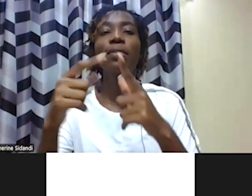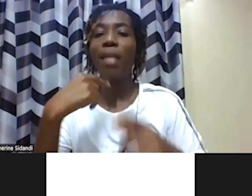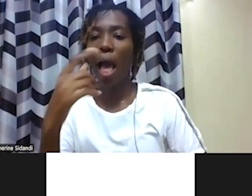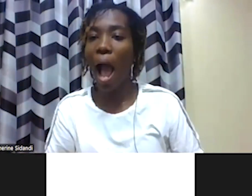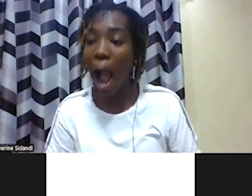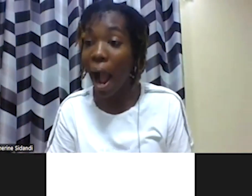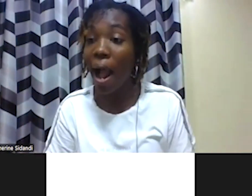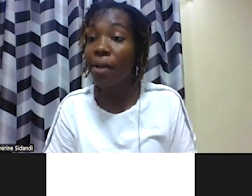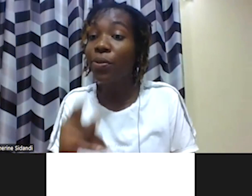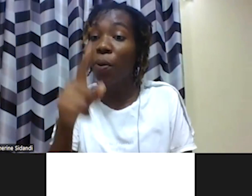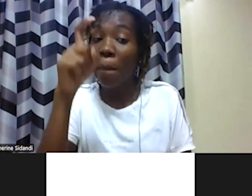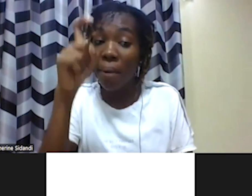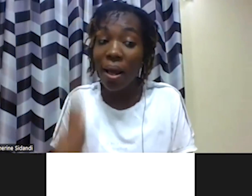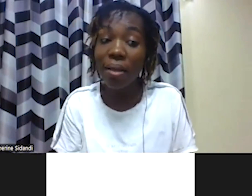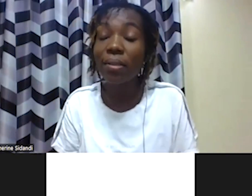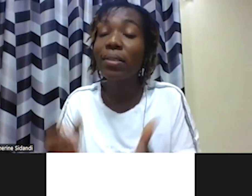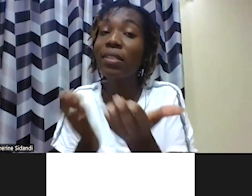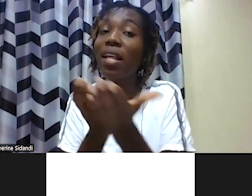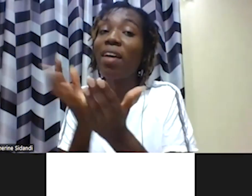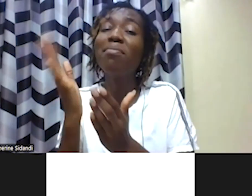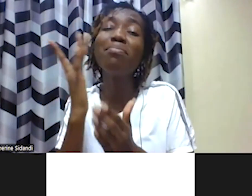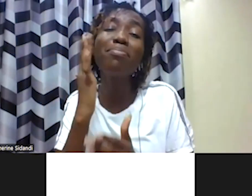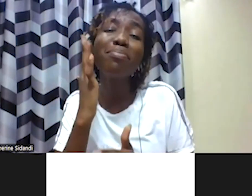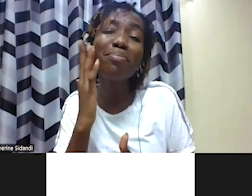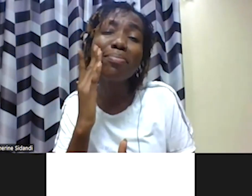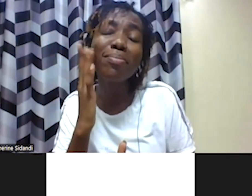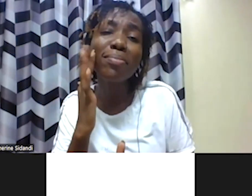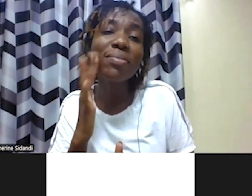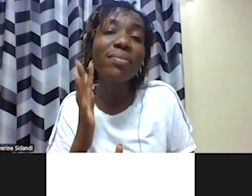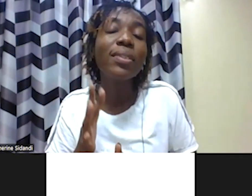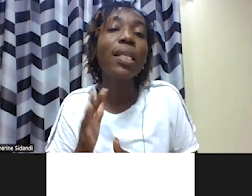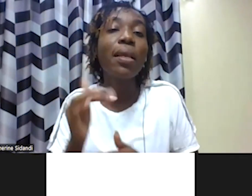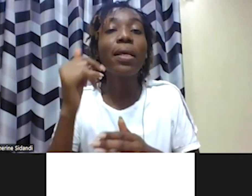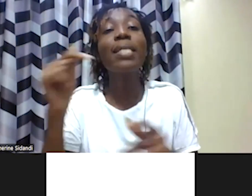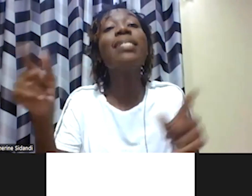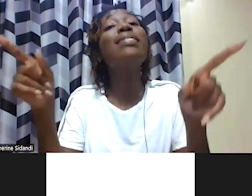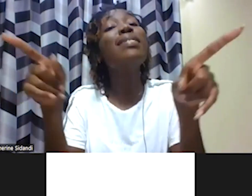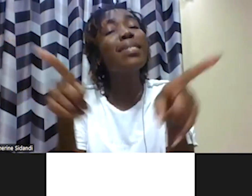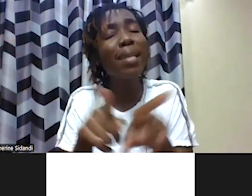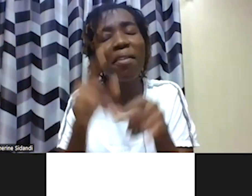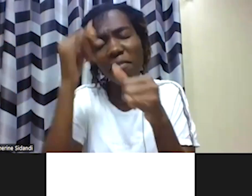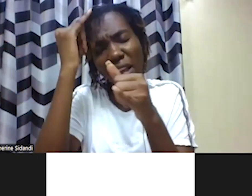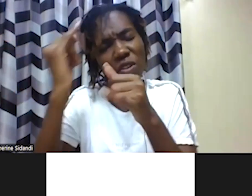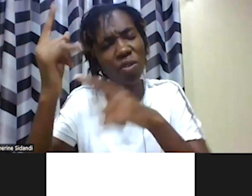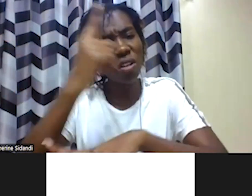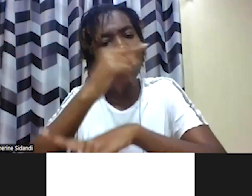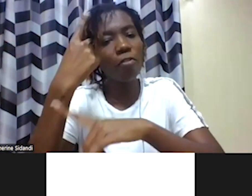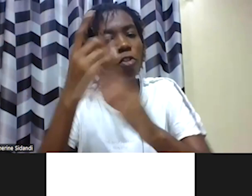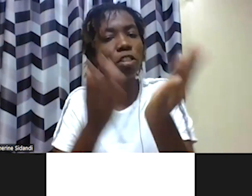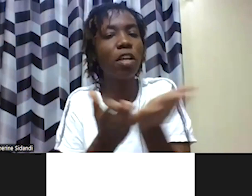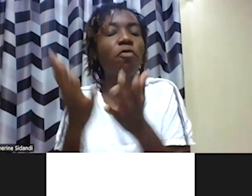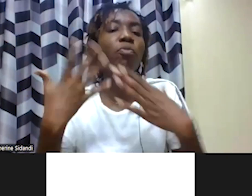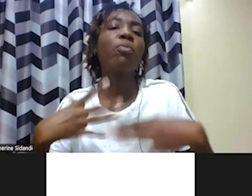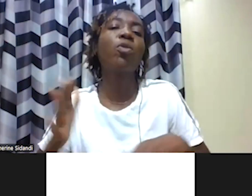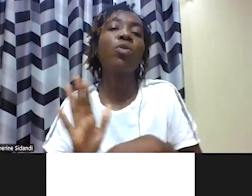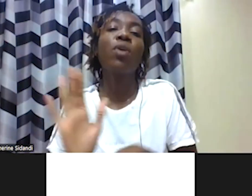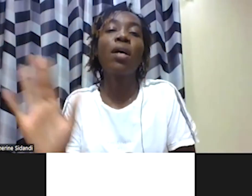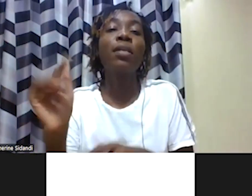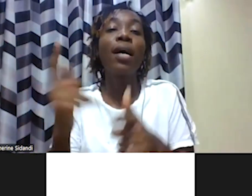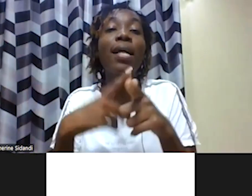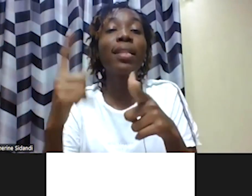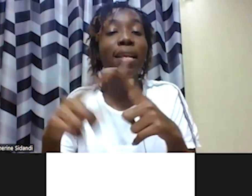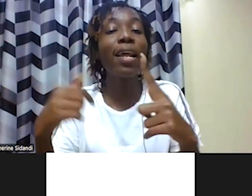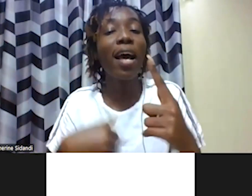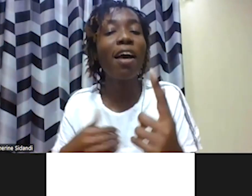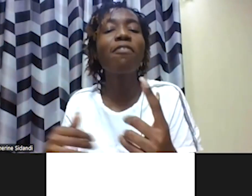have to serve every day your people as though it is the last day you're serving them, so that you can have an